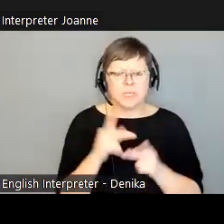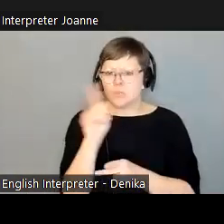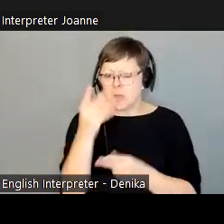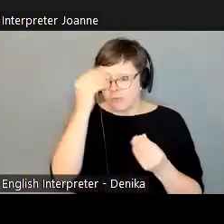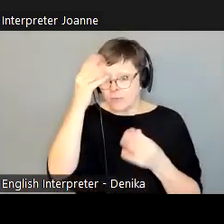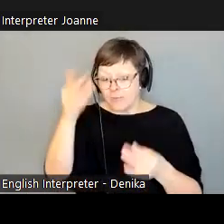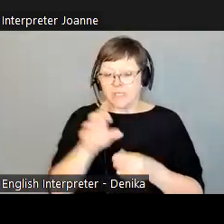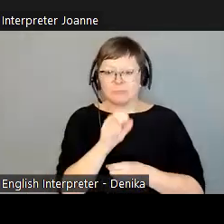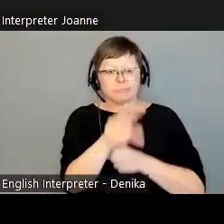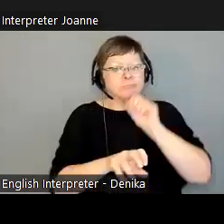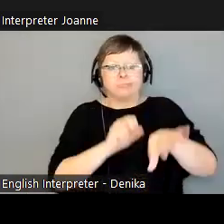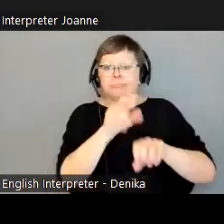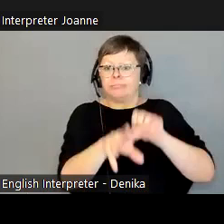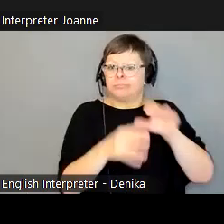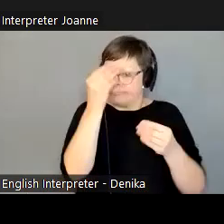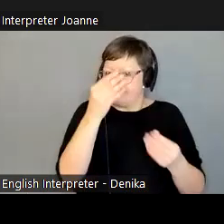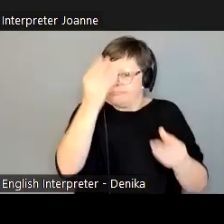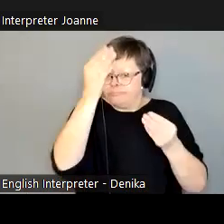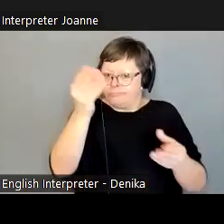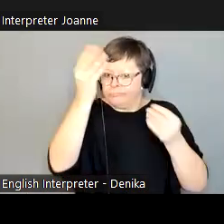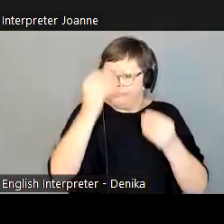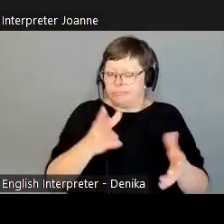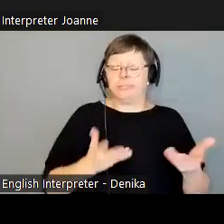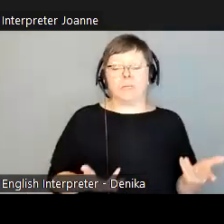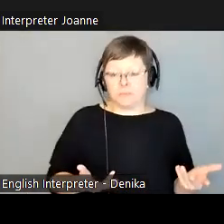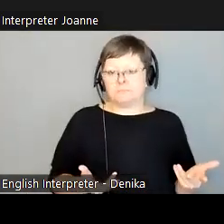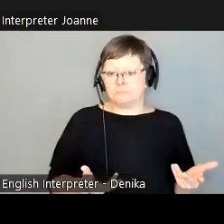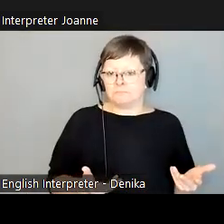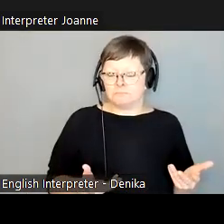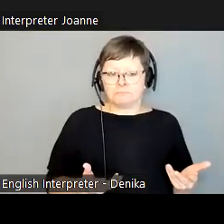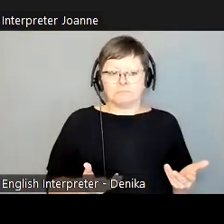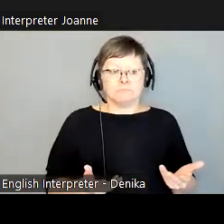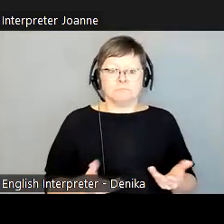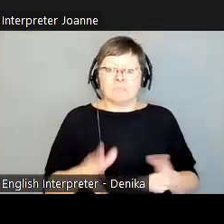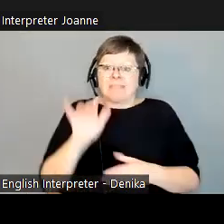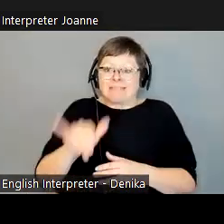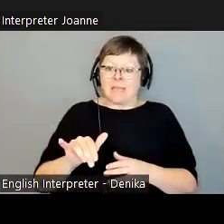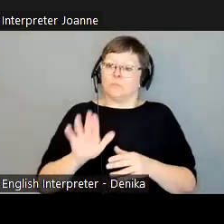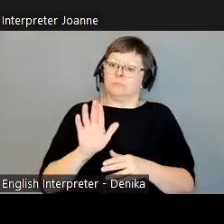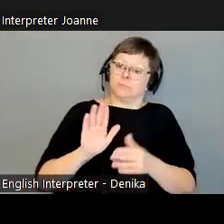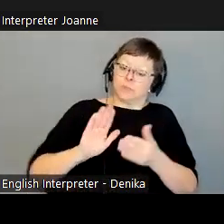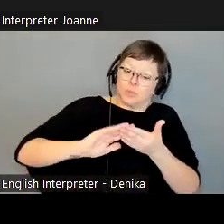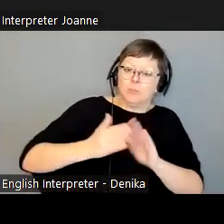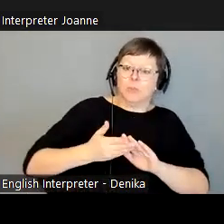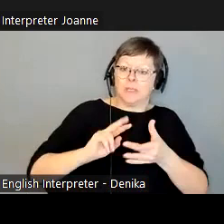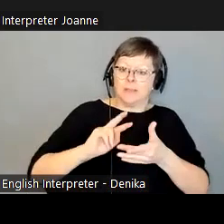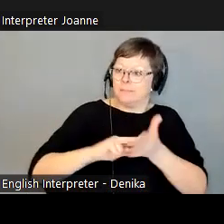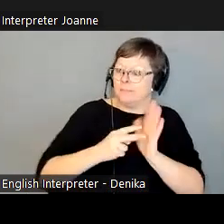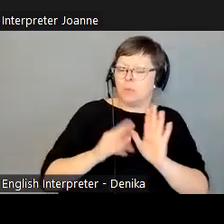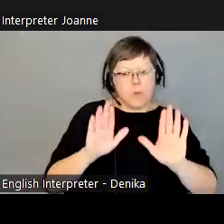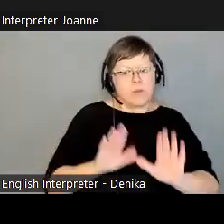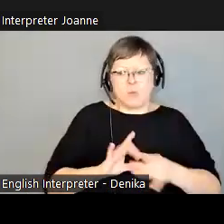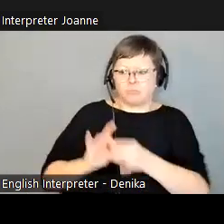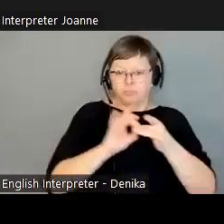great place for people to share your stuff, really make that community. We have a great LinkedIn, specifically in